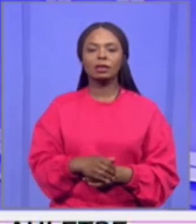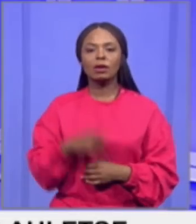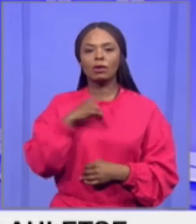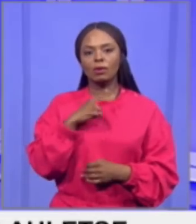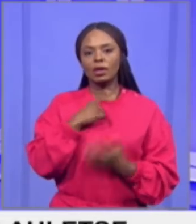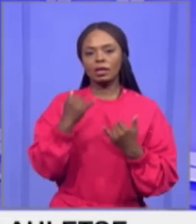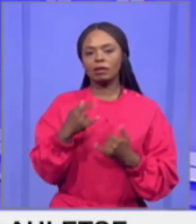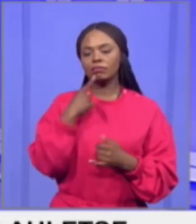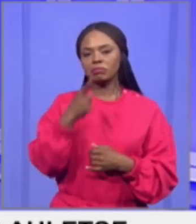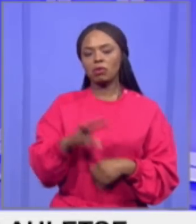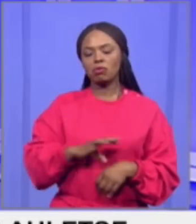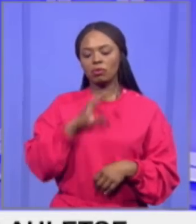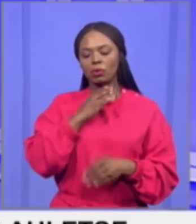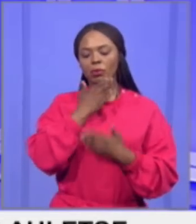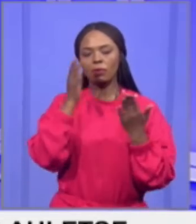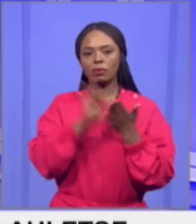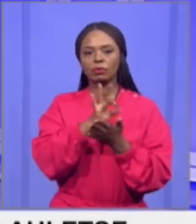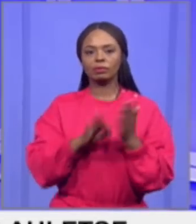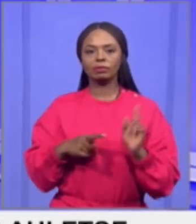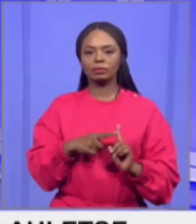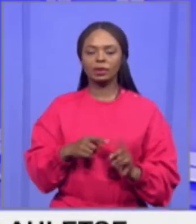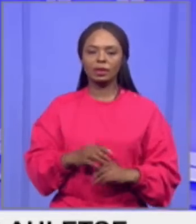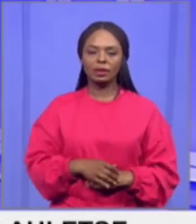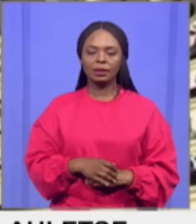mohato wa hloka tshepo ho yena.